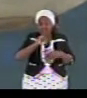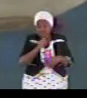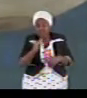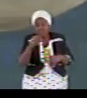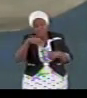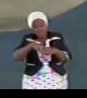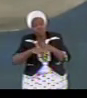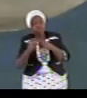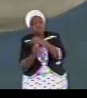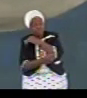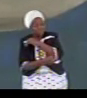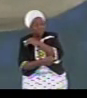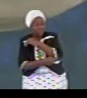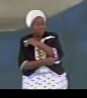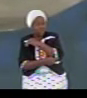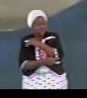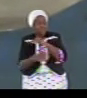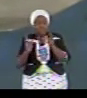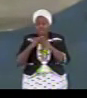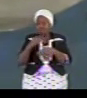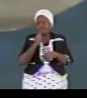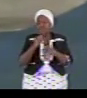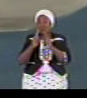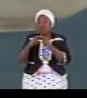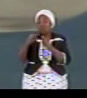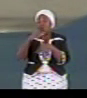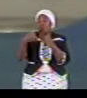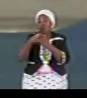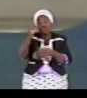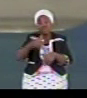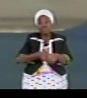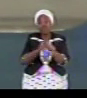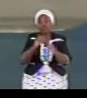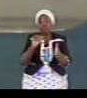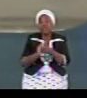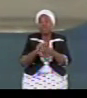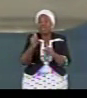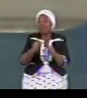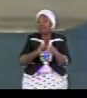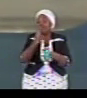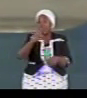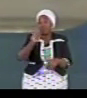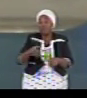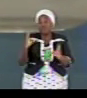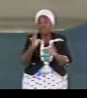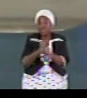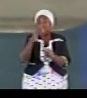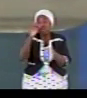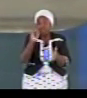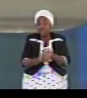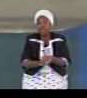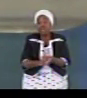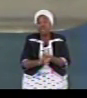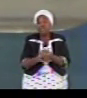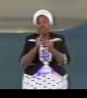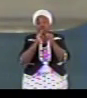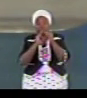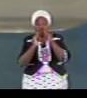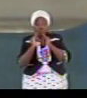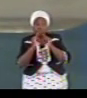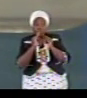into temptation. He was talking to all his disciples, but everyone must take that